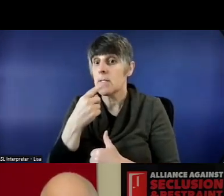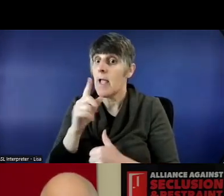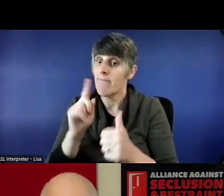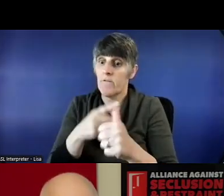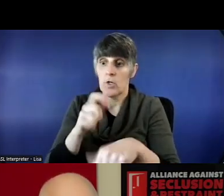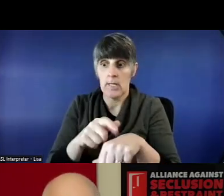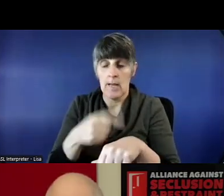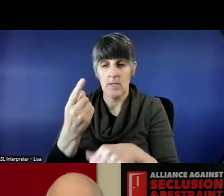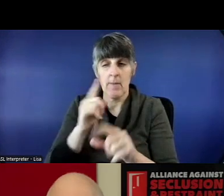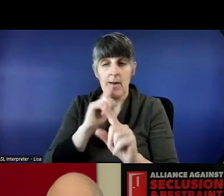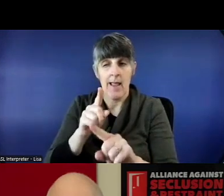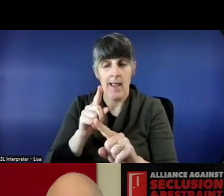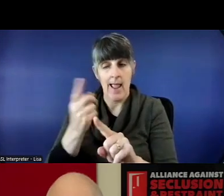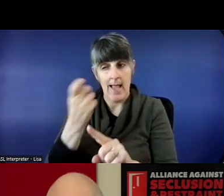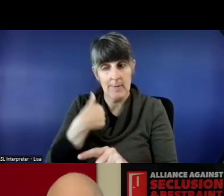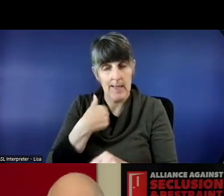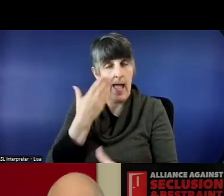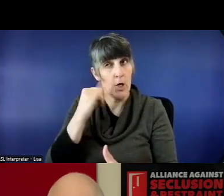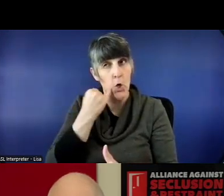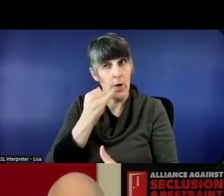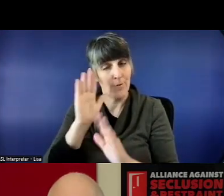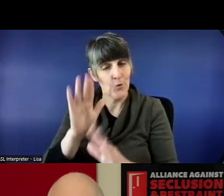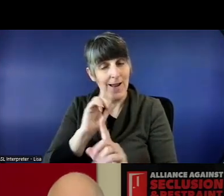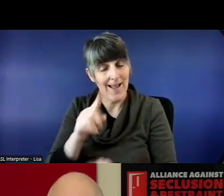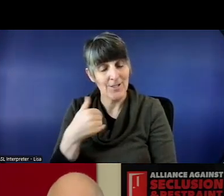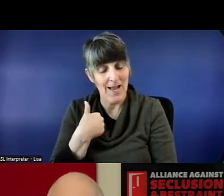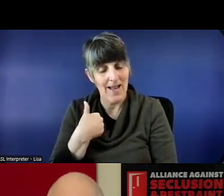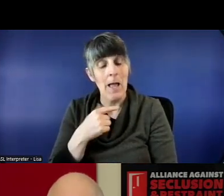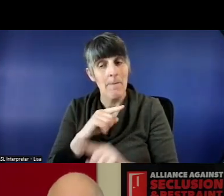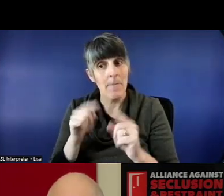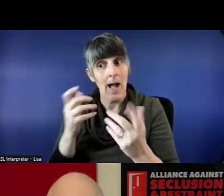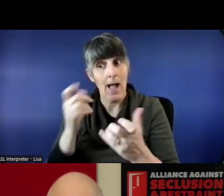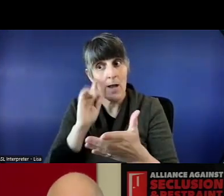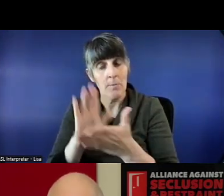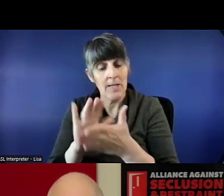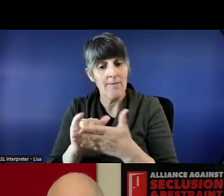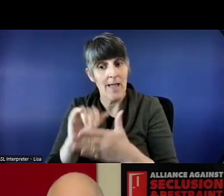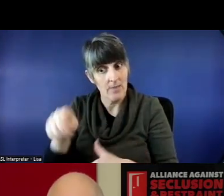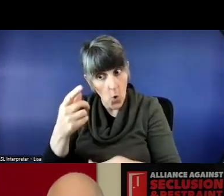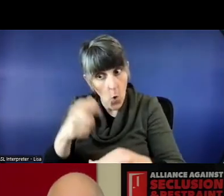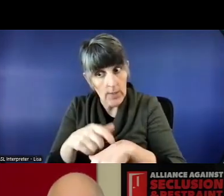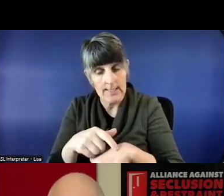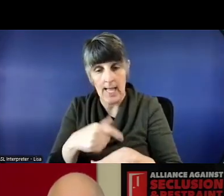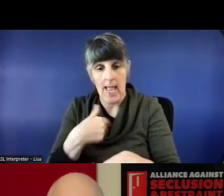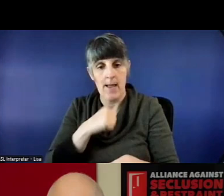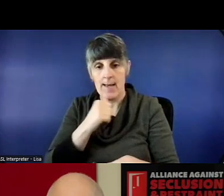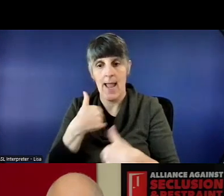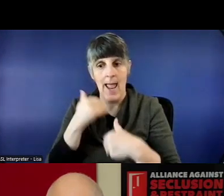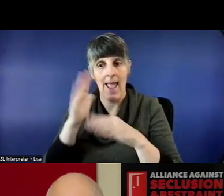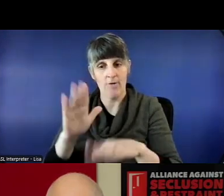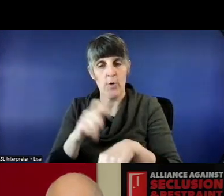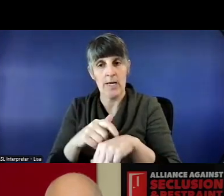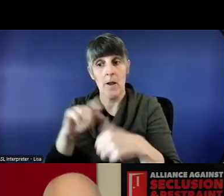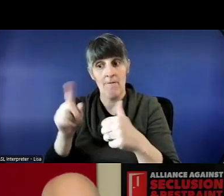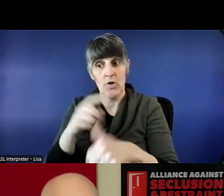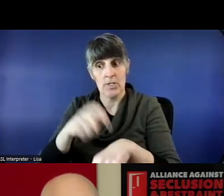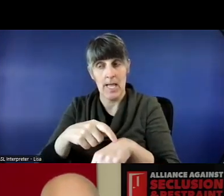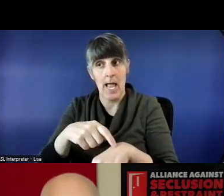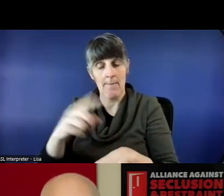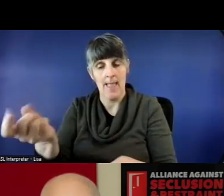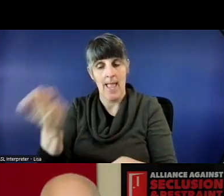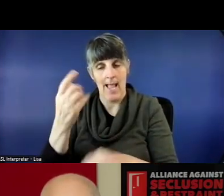time somebody answered that question, I don't know if I had a great answer. But I'd like to believe that the only time I didn't have a great answer was the first time somebody asked me that